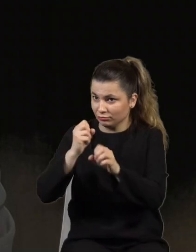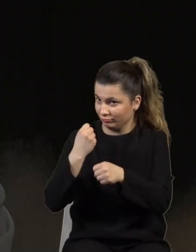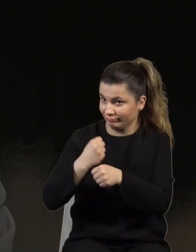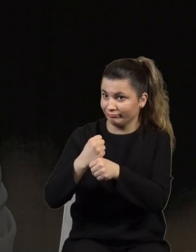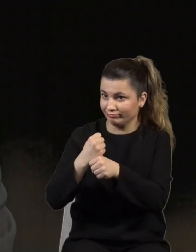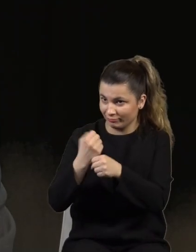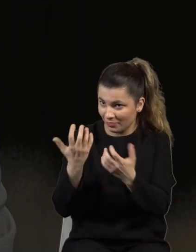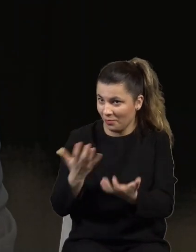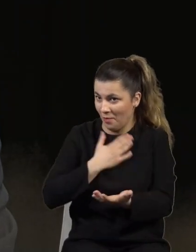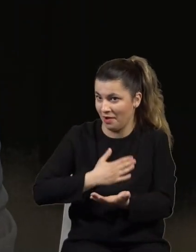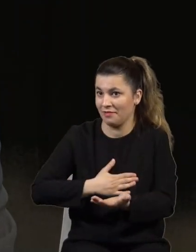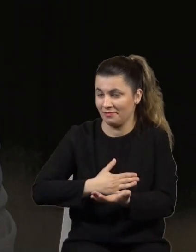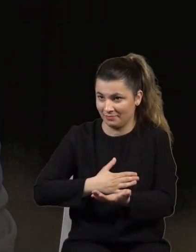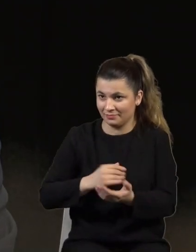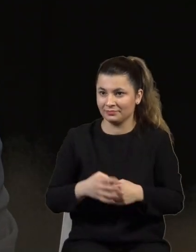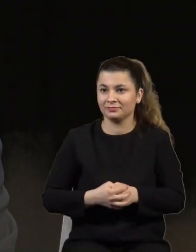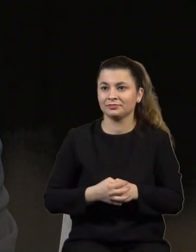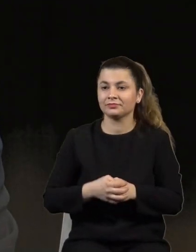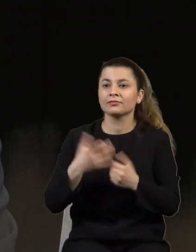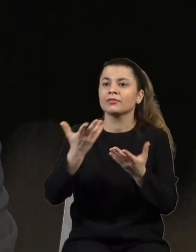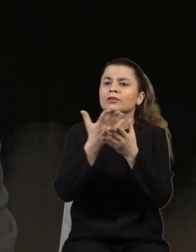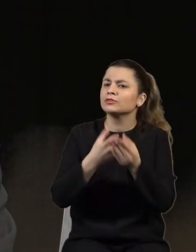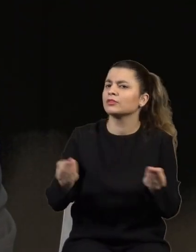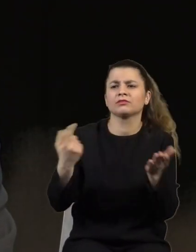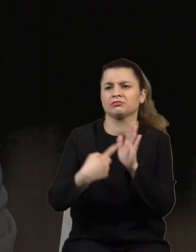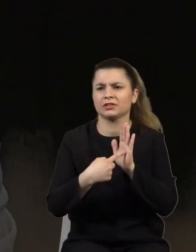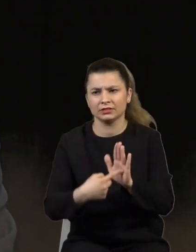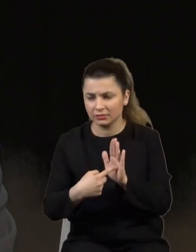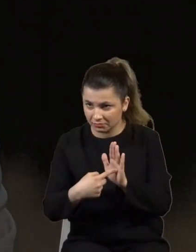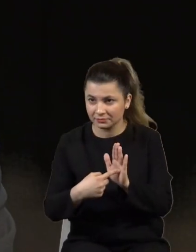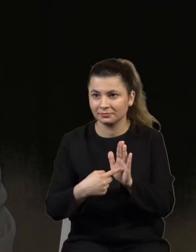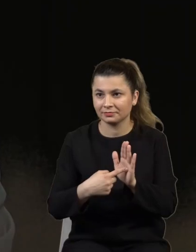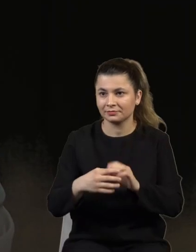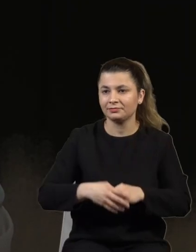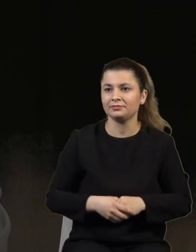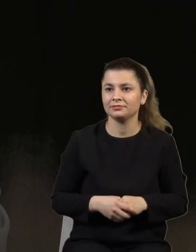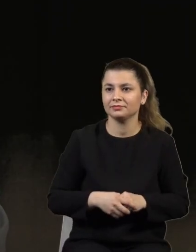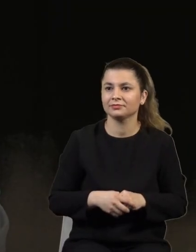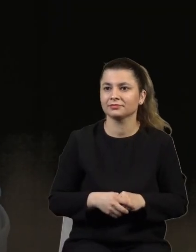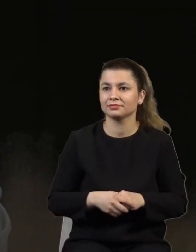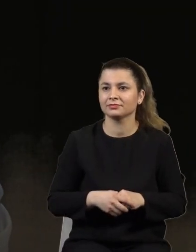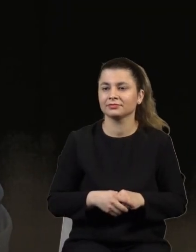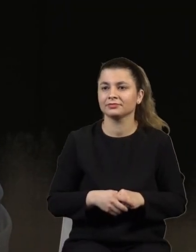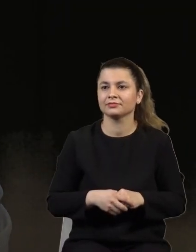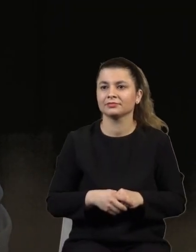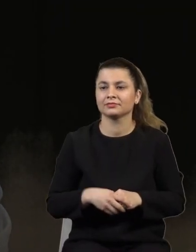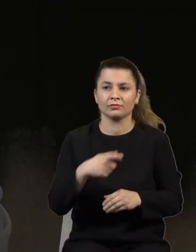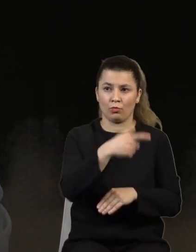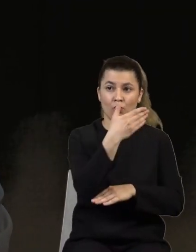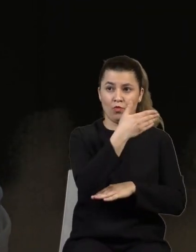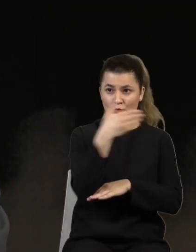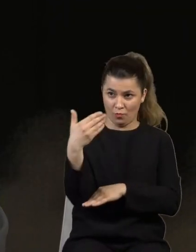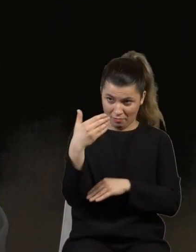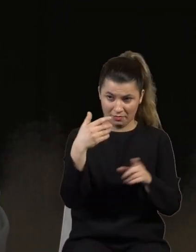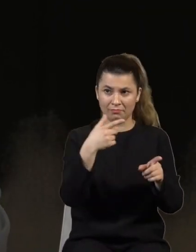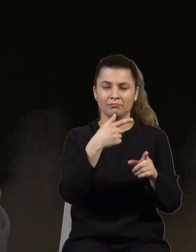defense industry. Some regions are planning to identify their abilities, regional abilities to